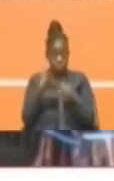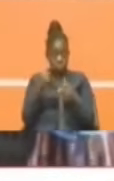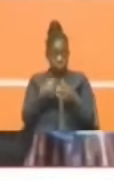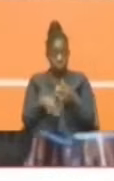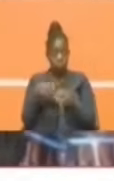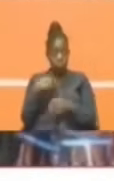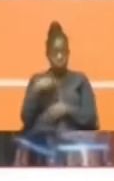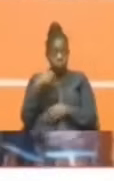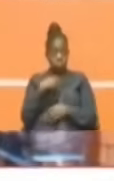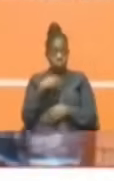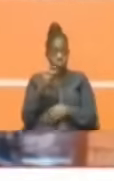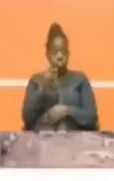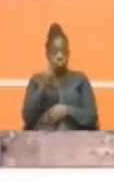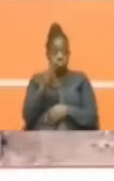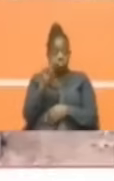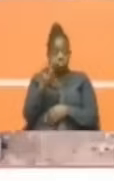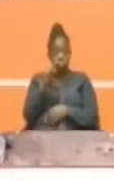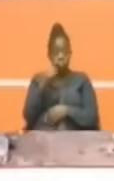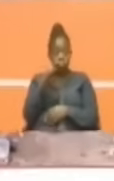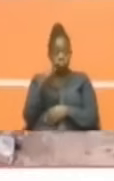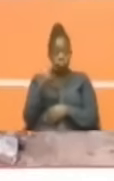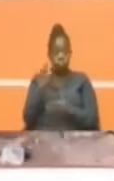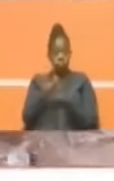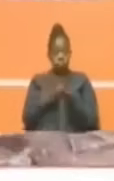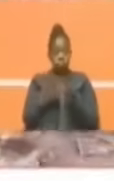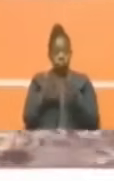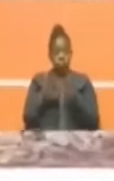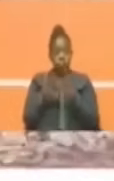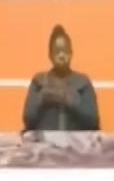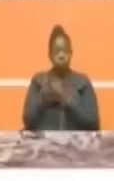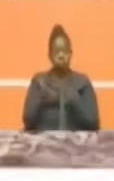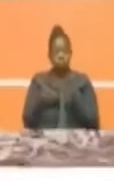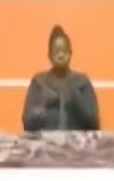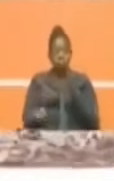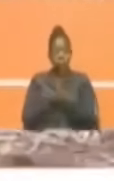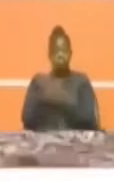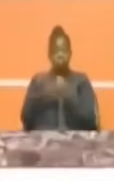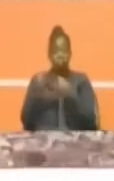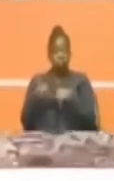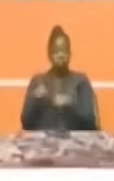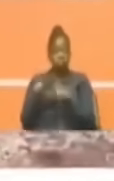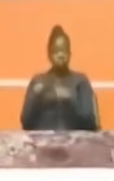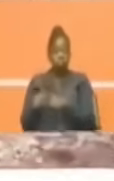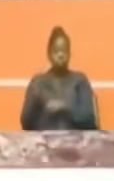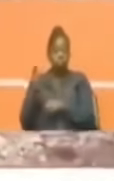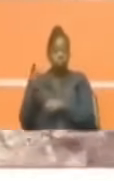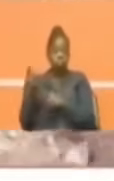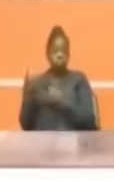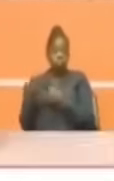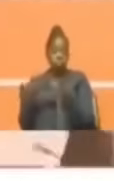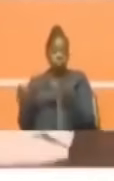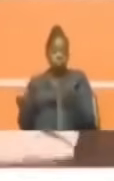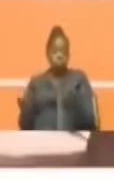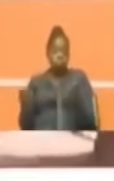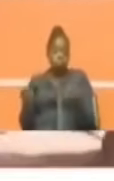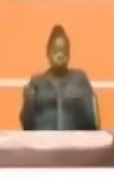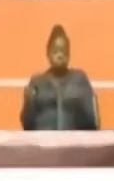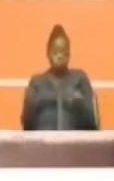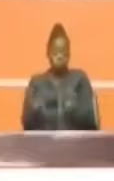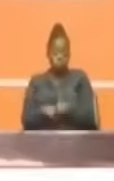Omujase Kenneth Mugumisha kubagamba nti yali mukubaane eryaviirako abodaboda babiri okuli Richard Moore ne Sadis